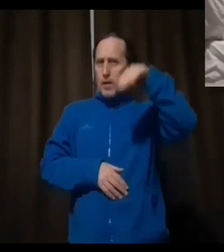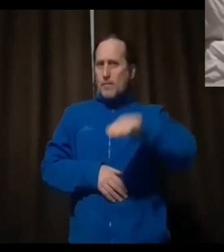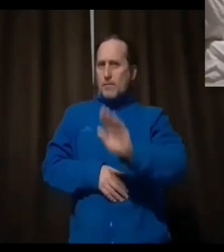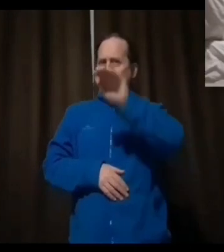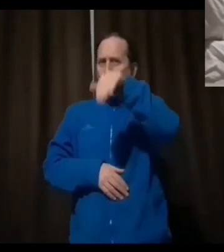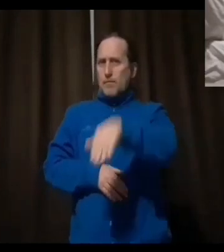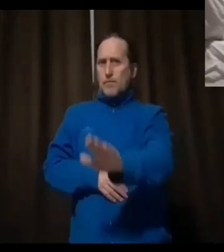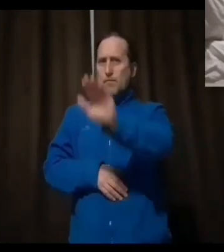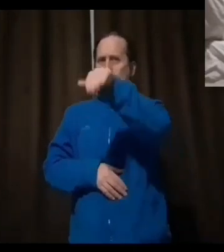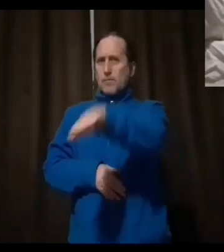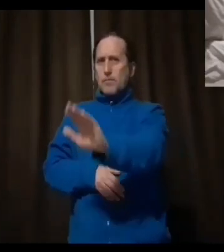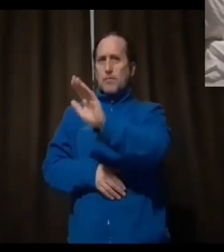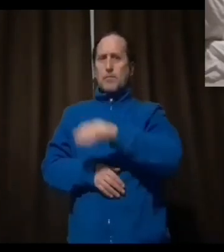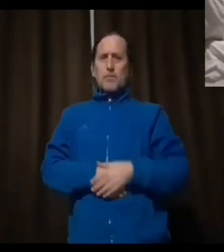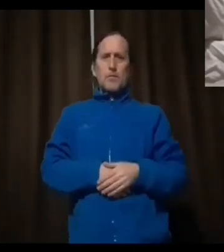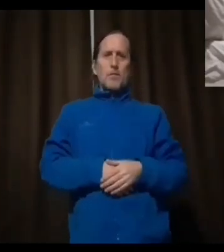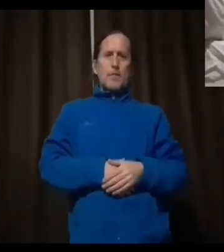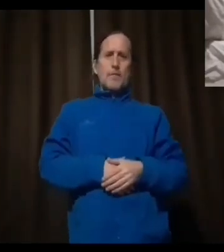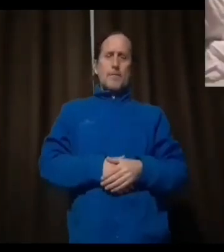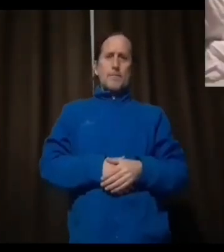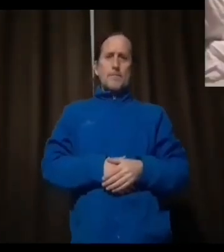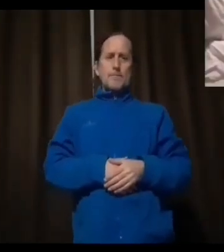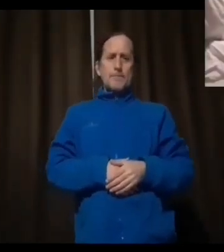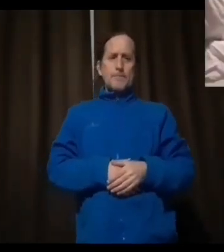But what happens then?